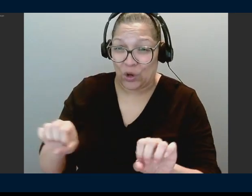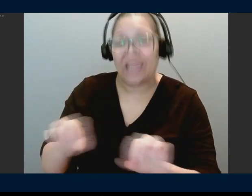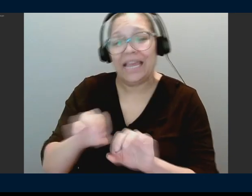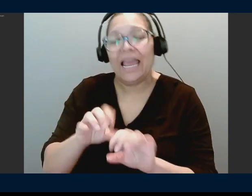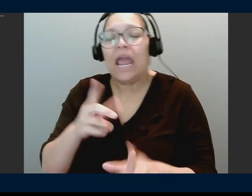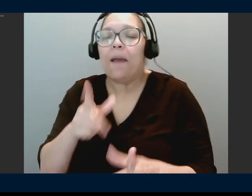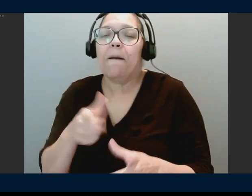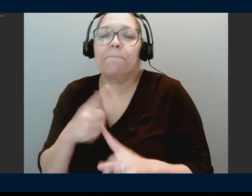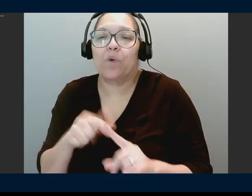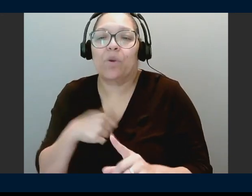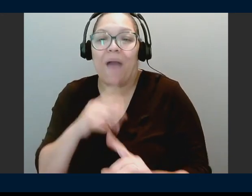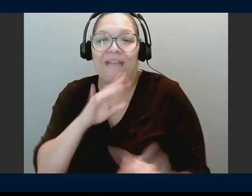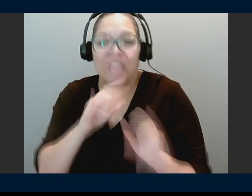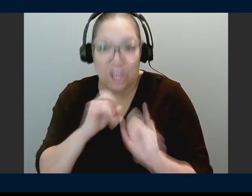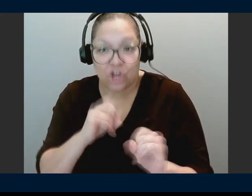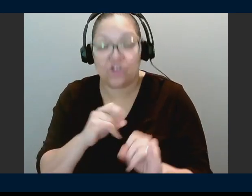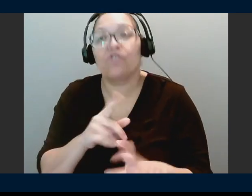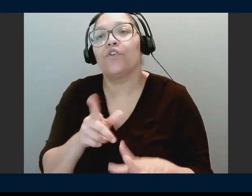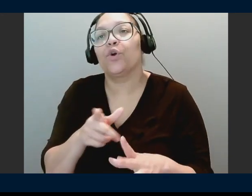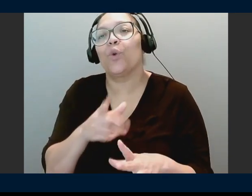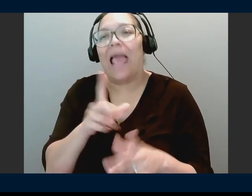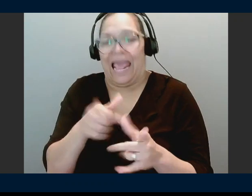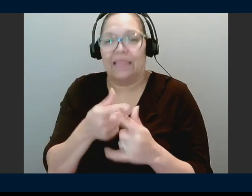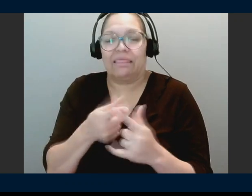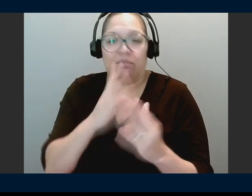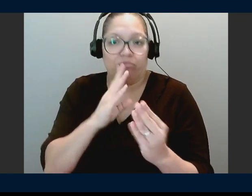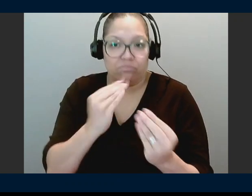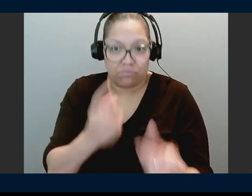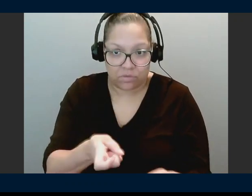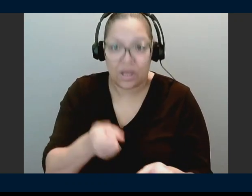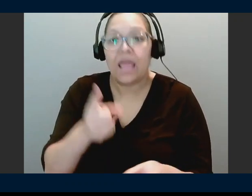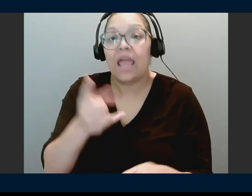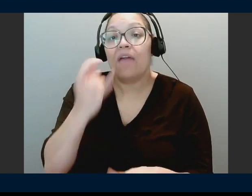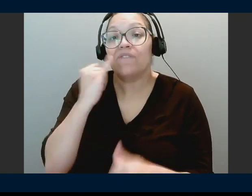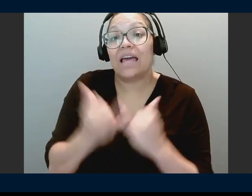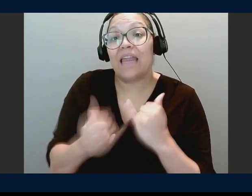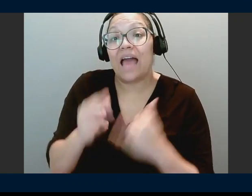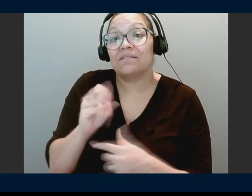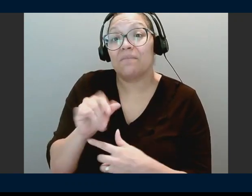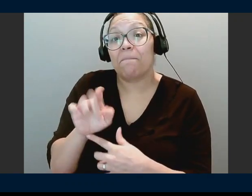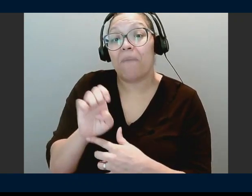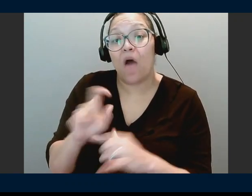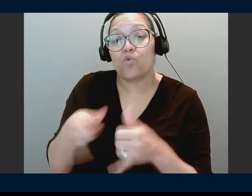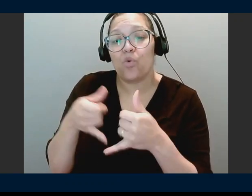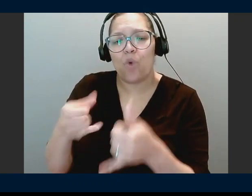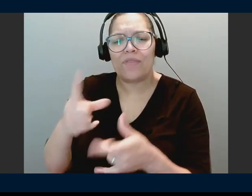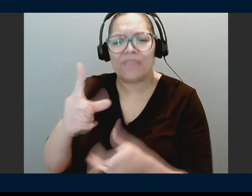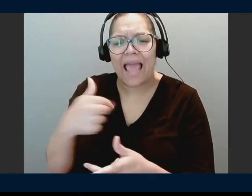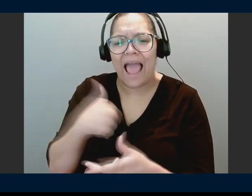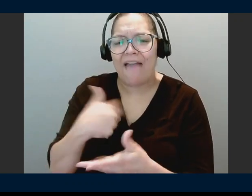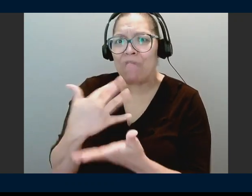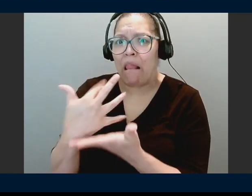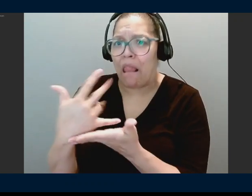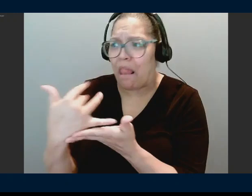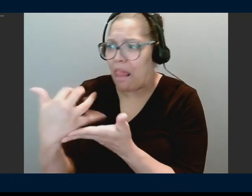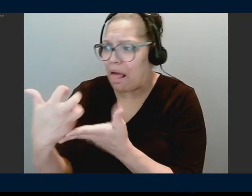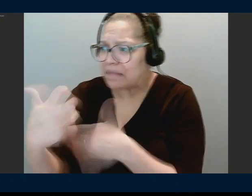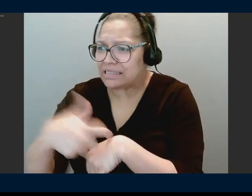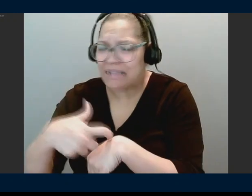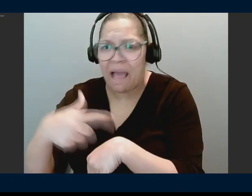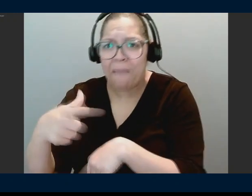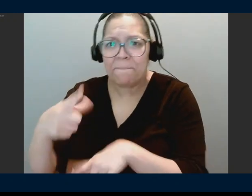then we have what we call last mile awards, which are you're a senior, you've run out the clock on financial aid, there's some barrier to you finishing. We're gonna